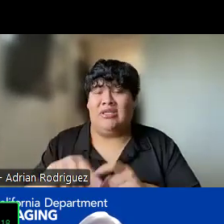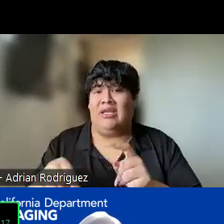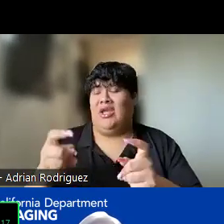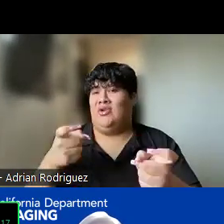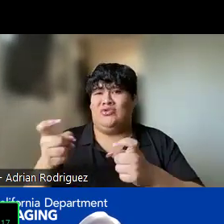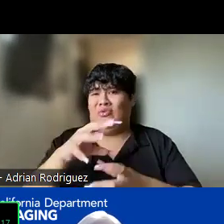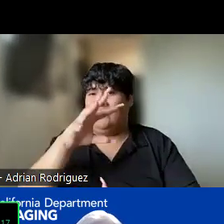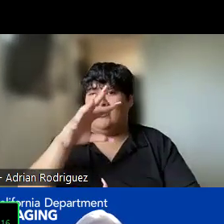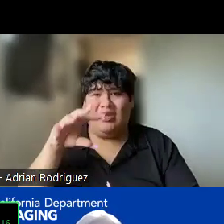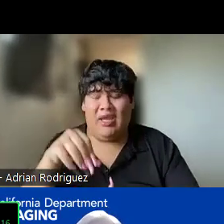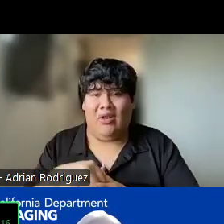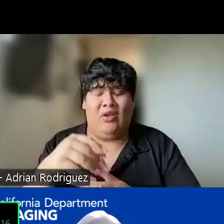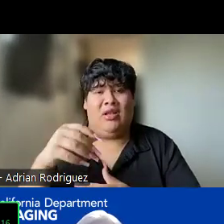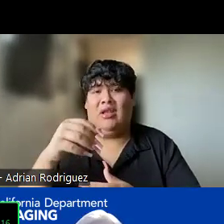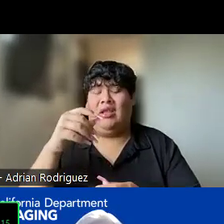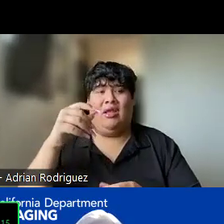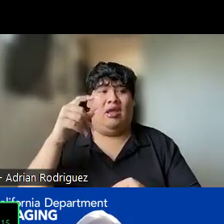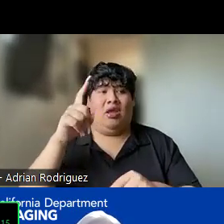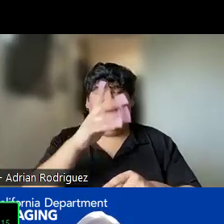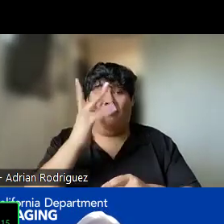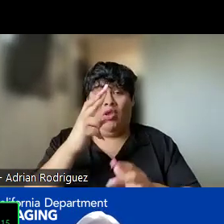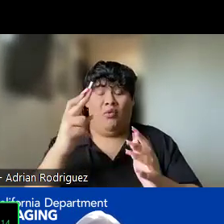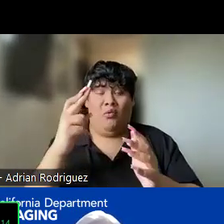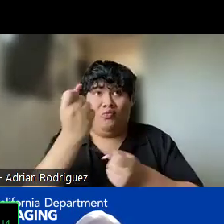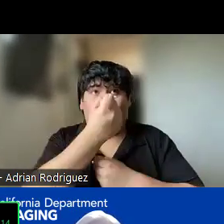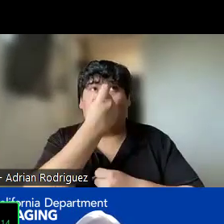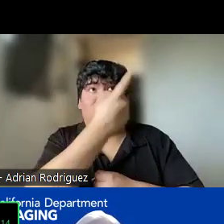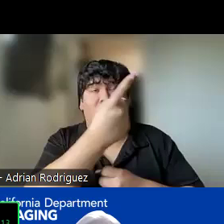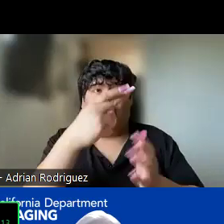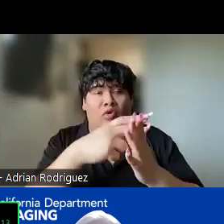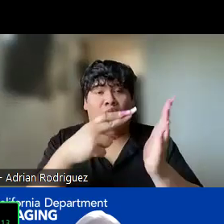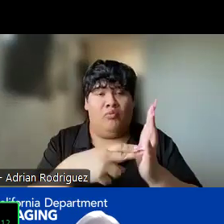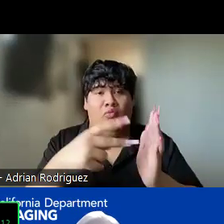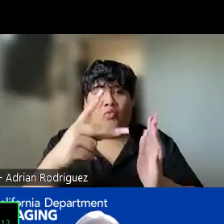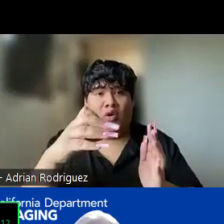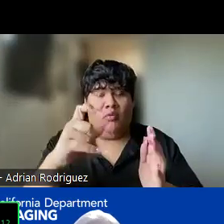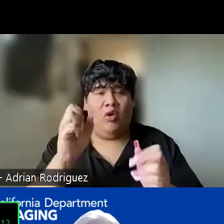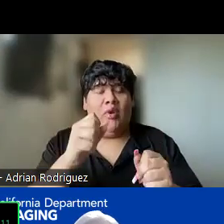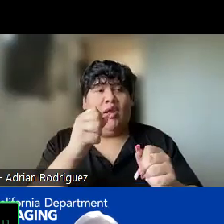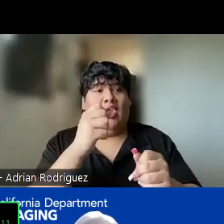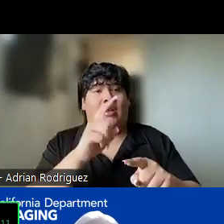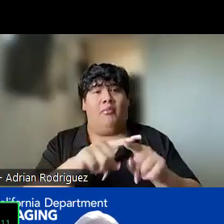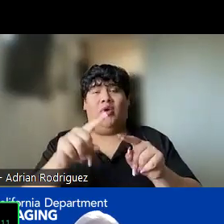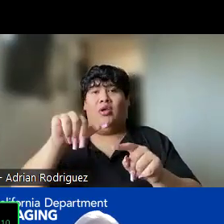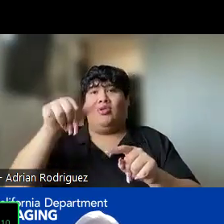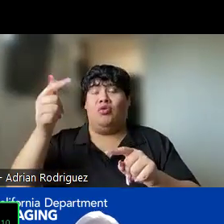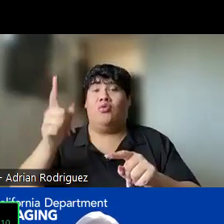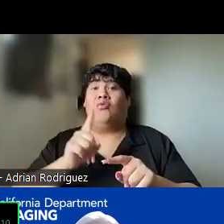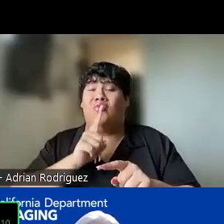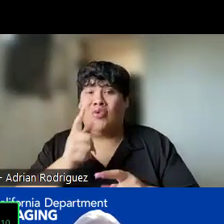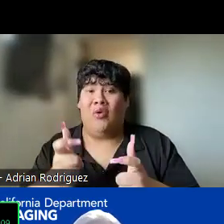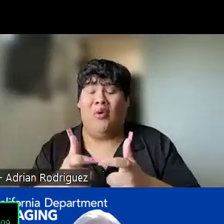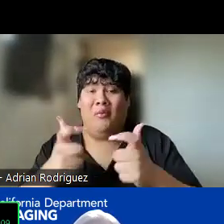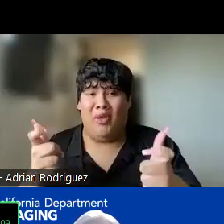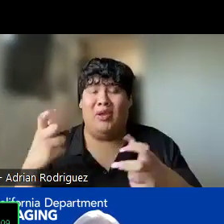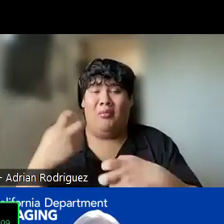project, we're able to, if they report it, we're able to undo that. But that is a real big